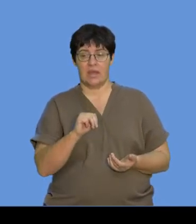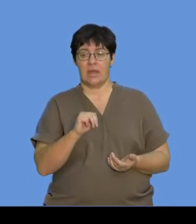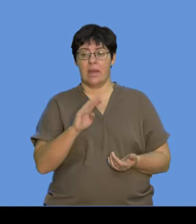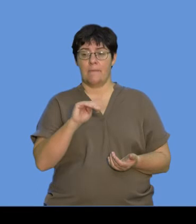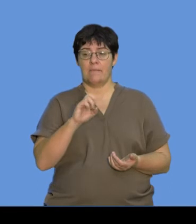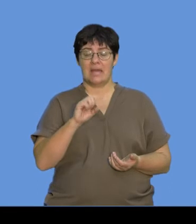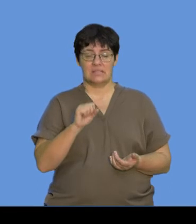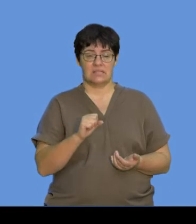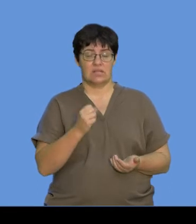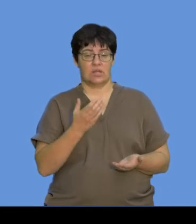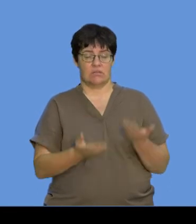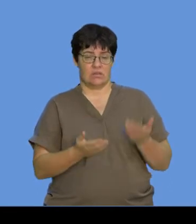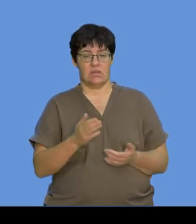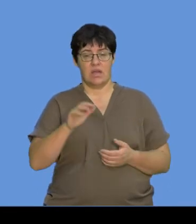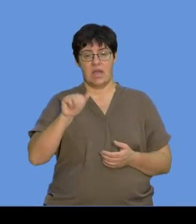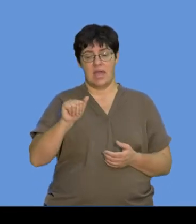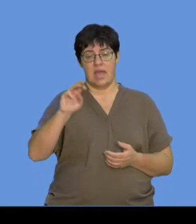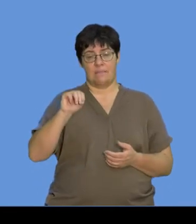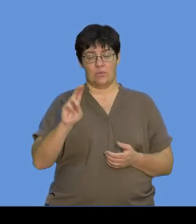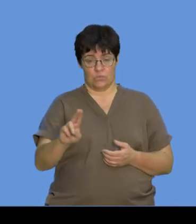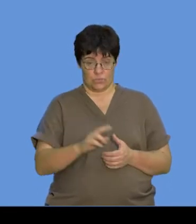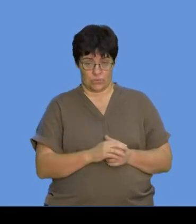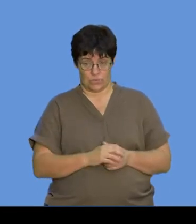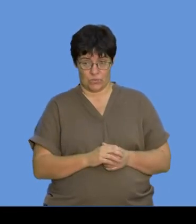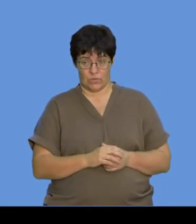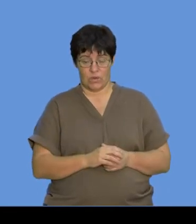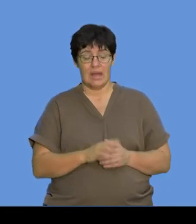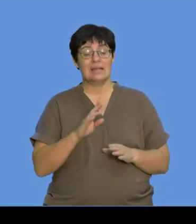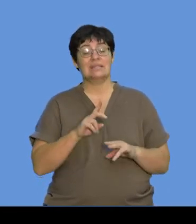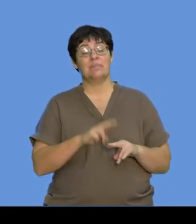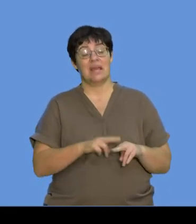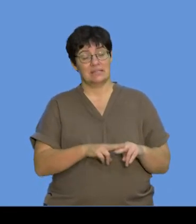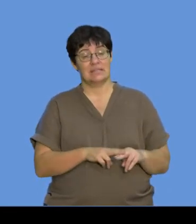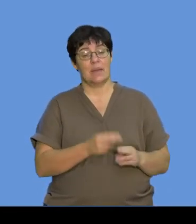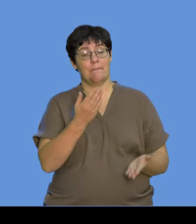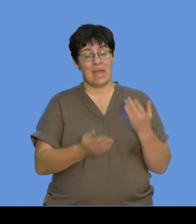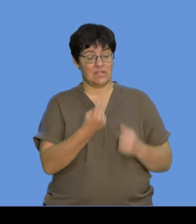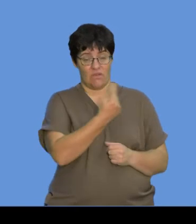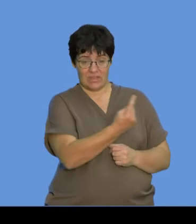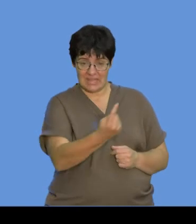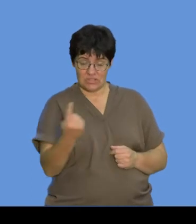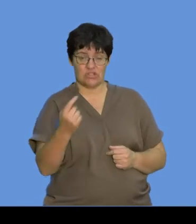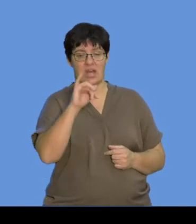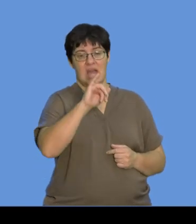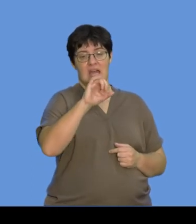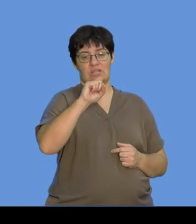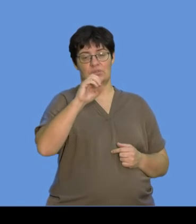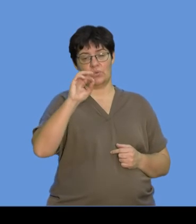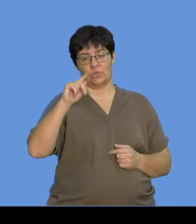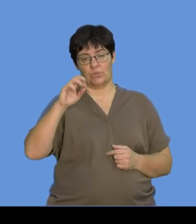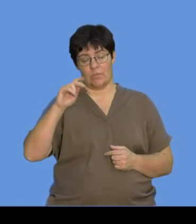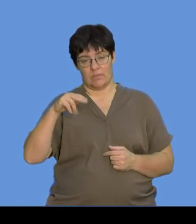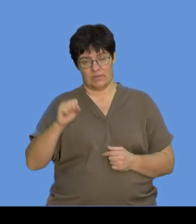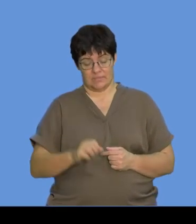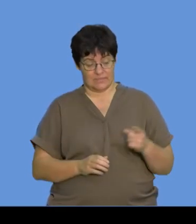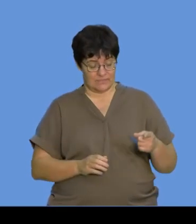that AMU stands for atomic mass units based on the mass of each of those isotopes,